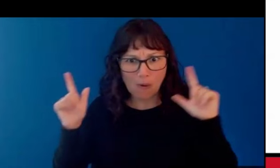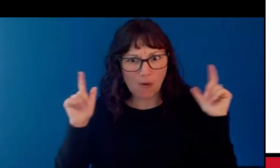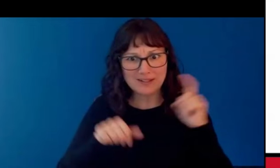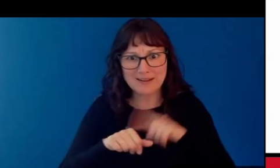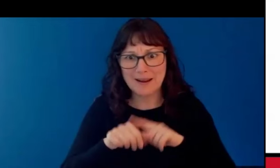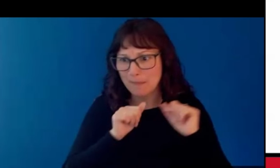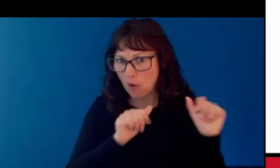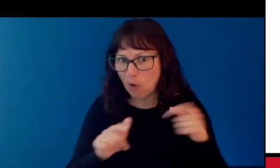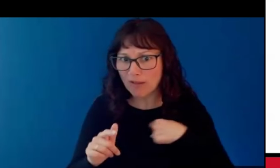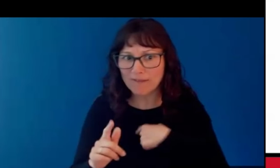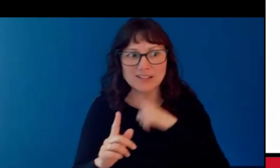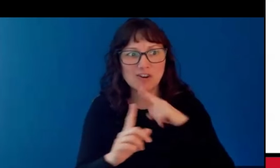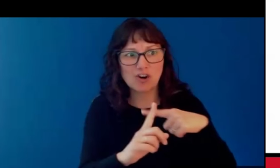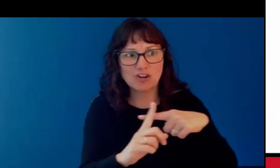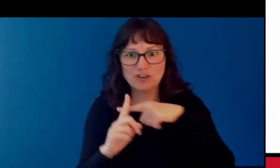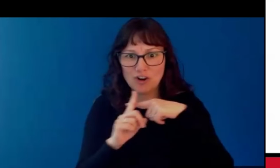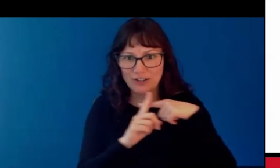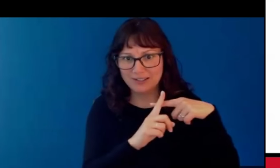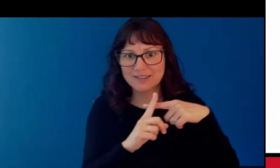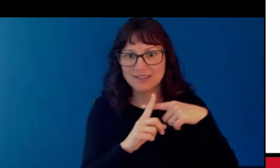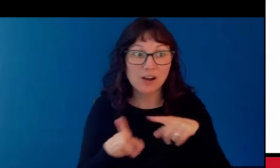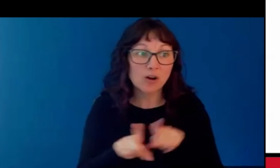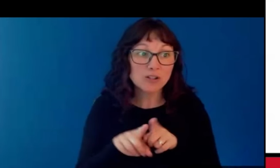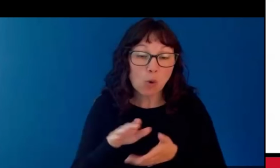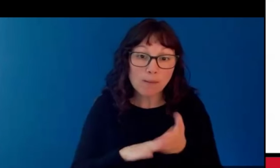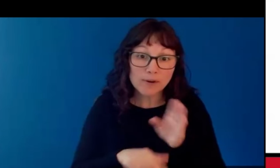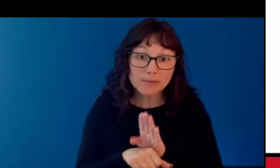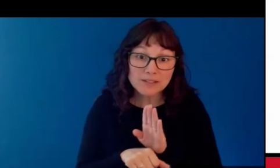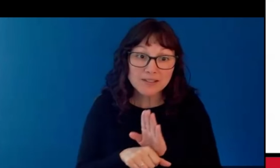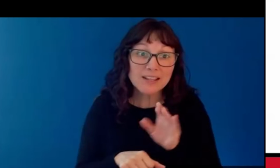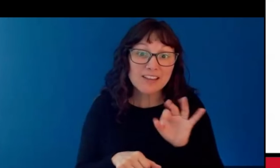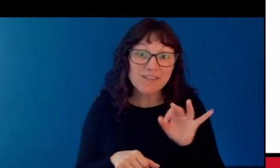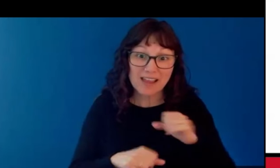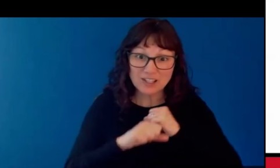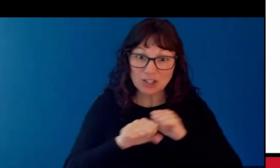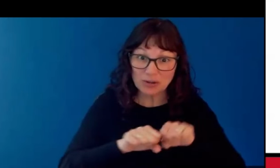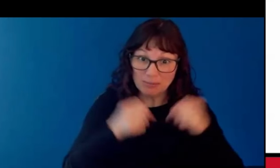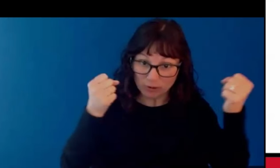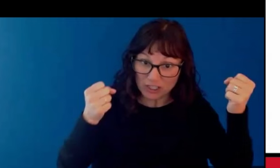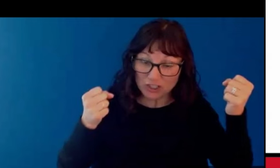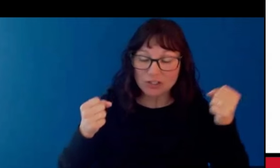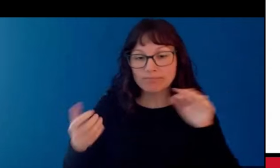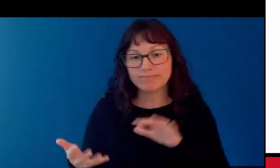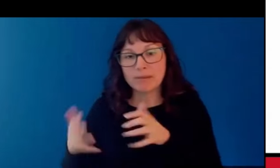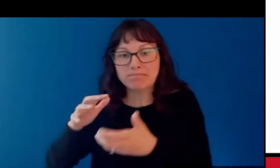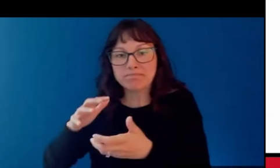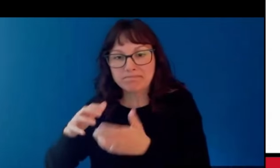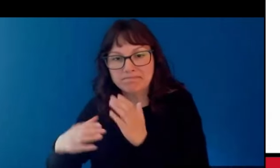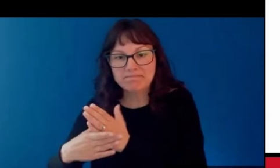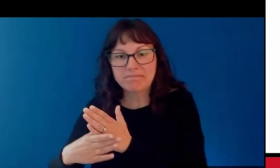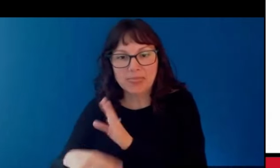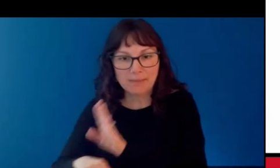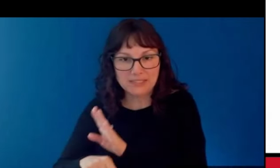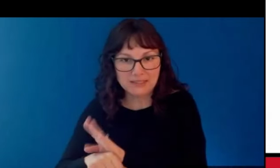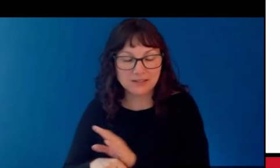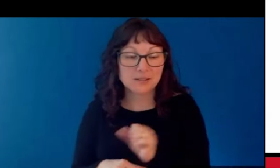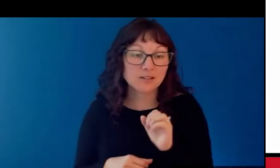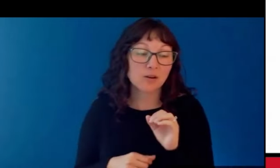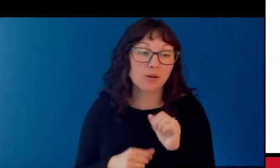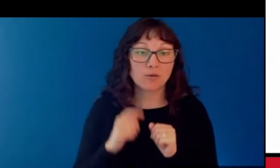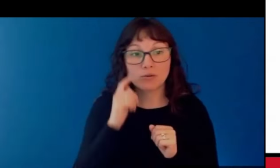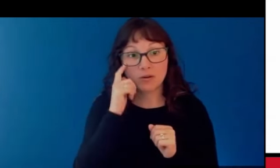And as well, operating the business if the security breach causes an interruption. So